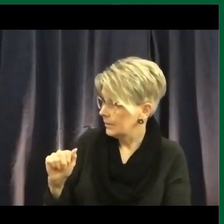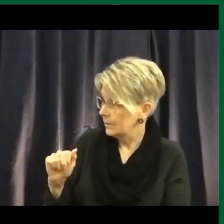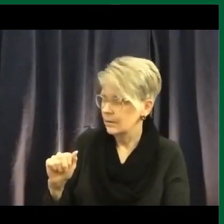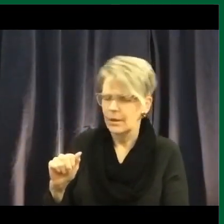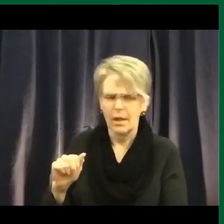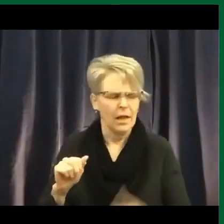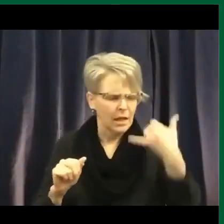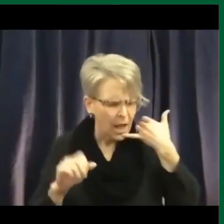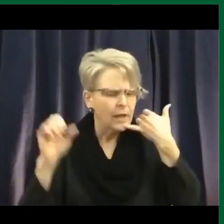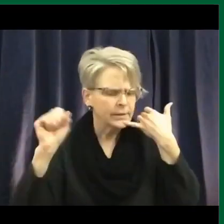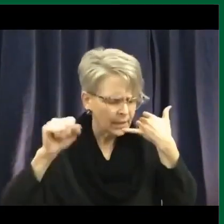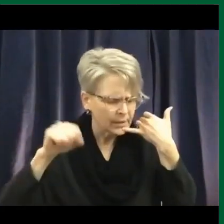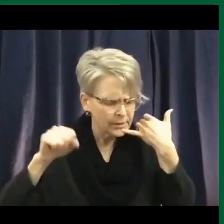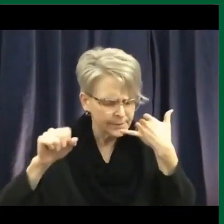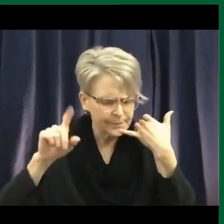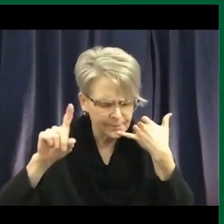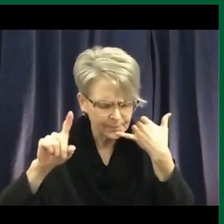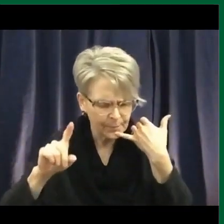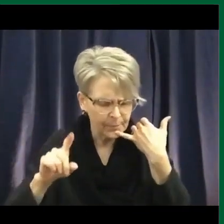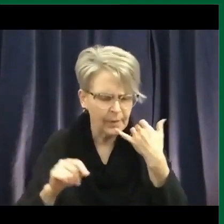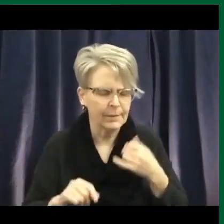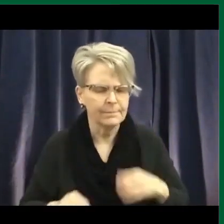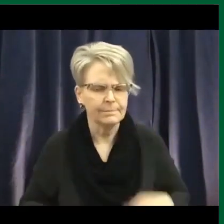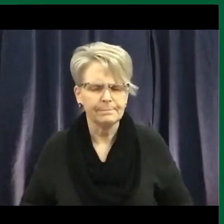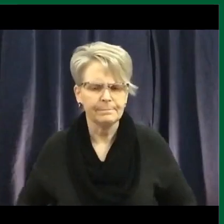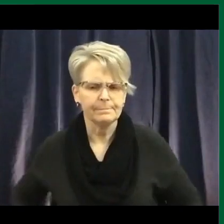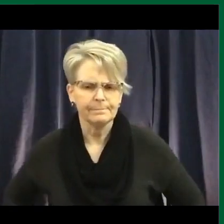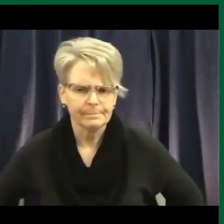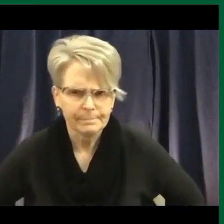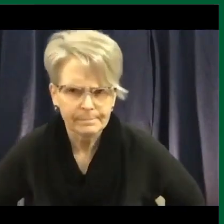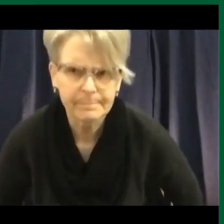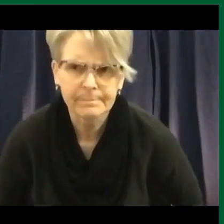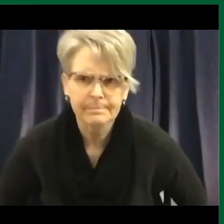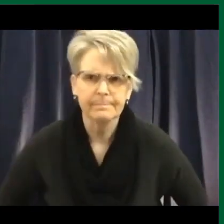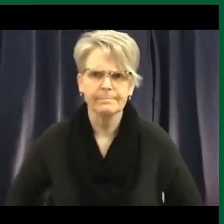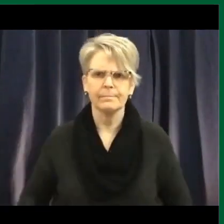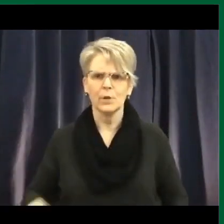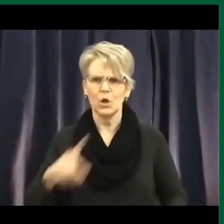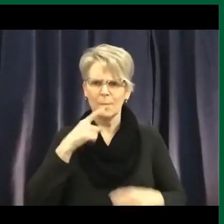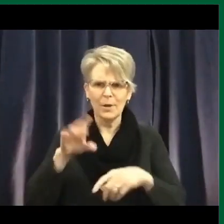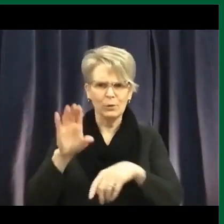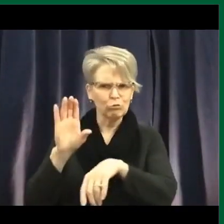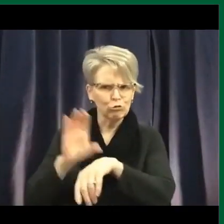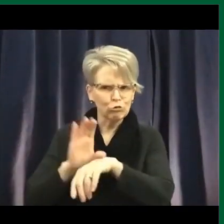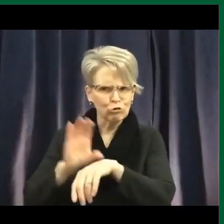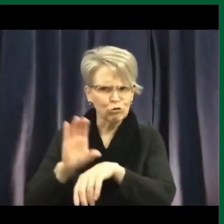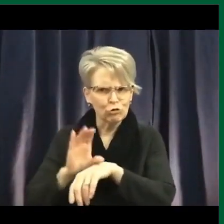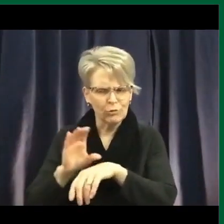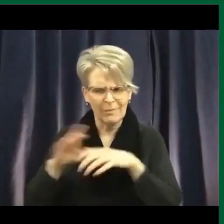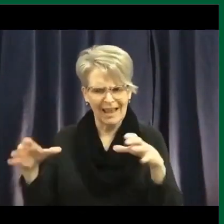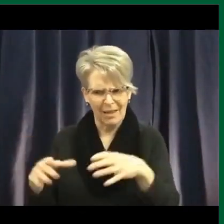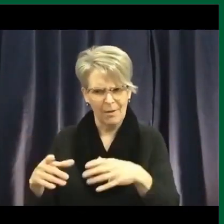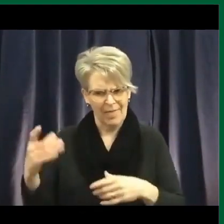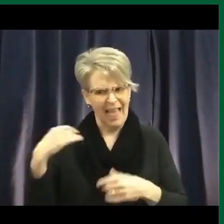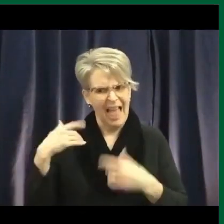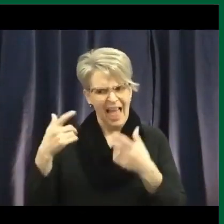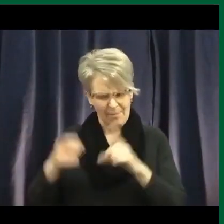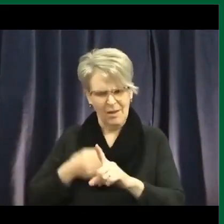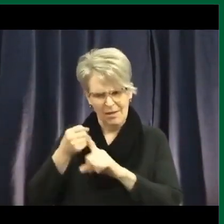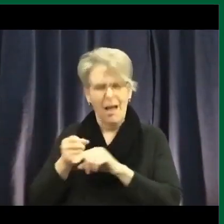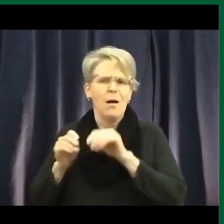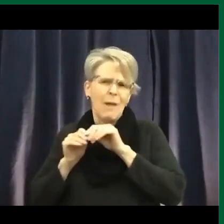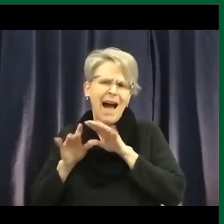Yes, as well. Gatherings with churches led to at least one super spreader event with cases